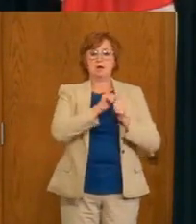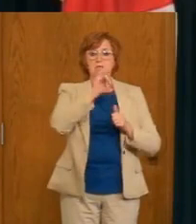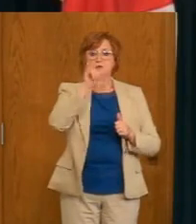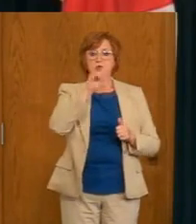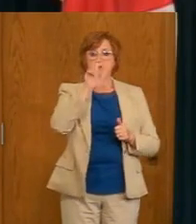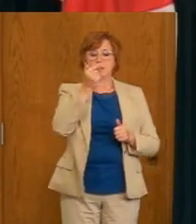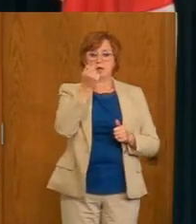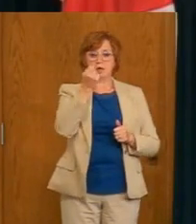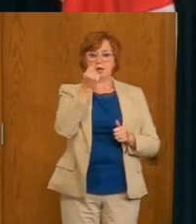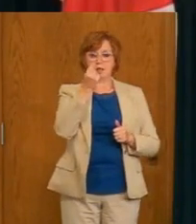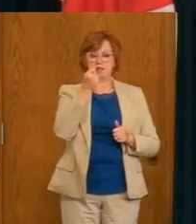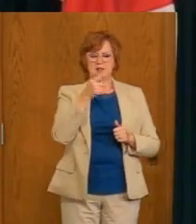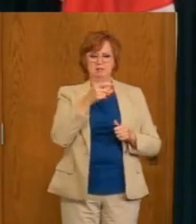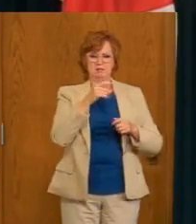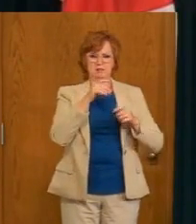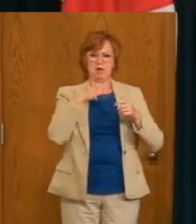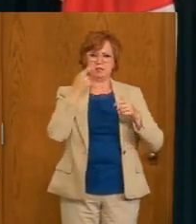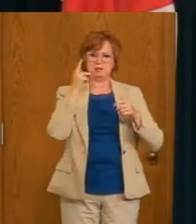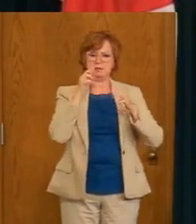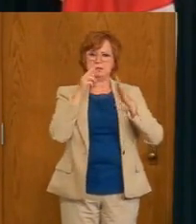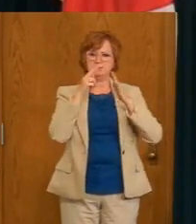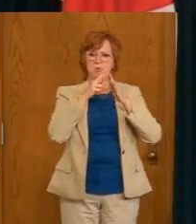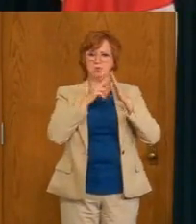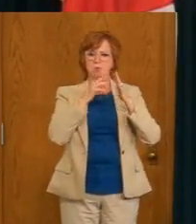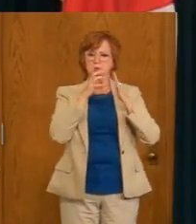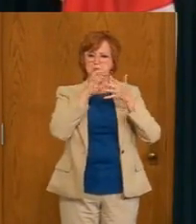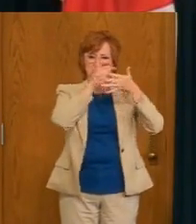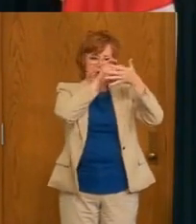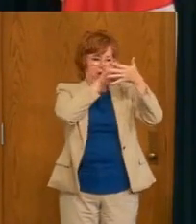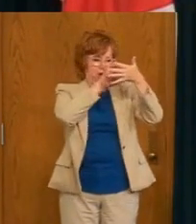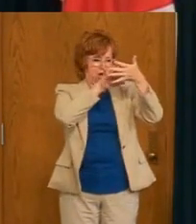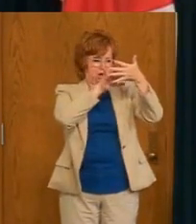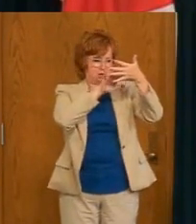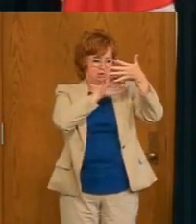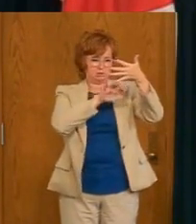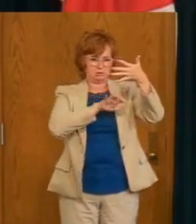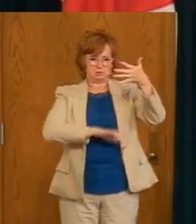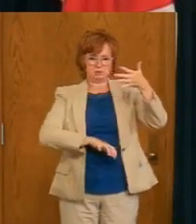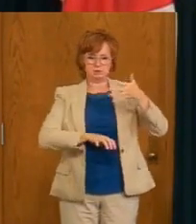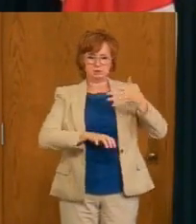no longer have the carrot and stick with restrictions being lifted, if we are someplace close to 30%